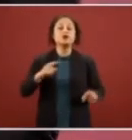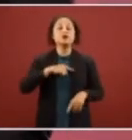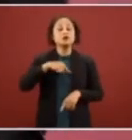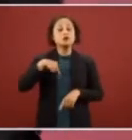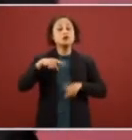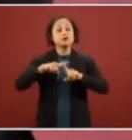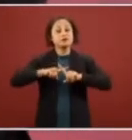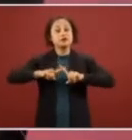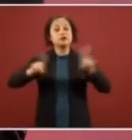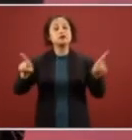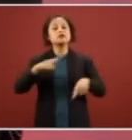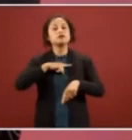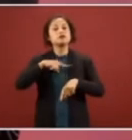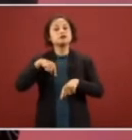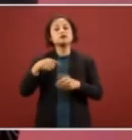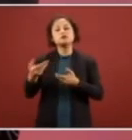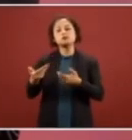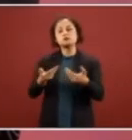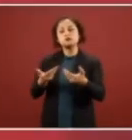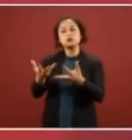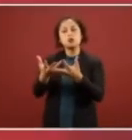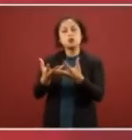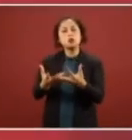somos pacifistas. We are pacifists.